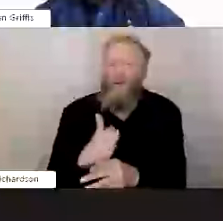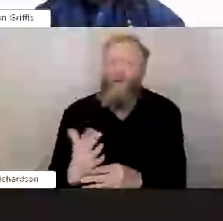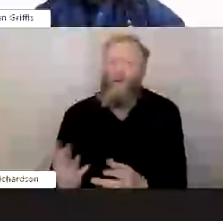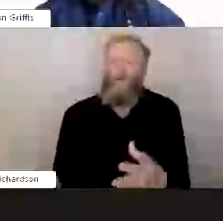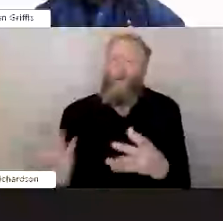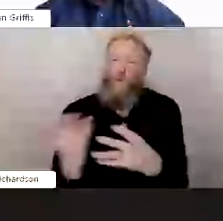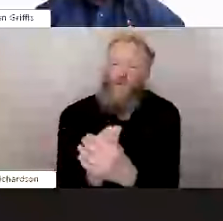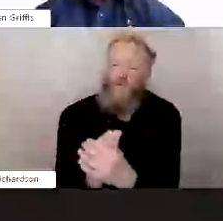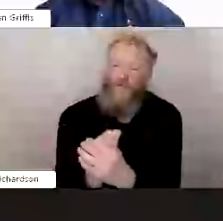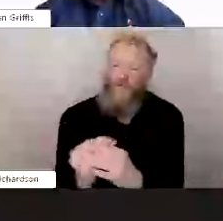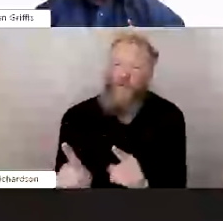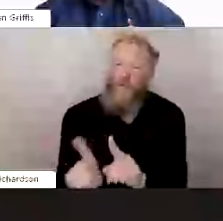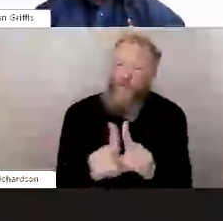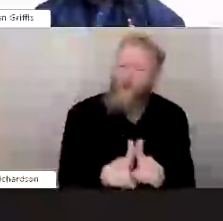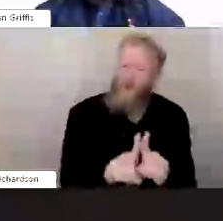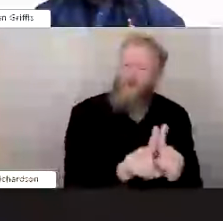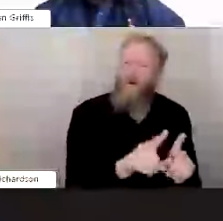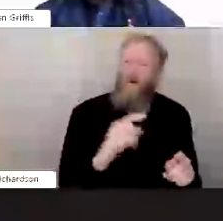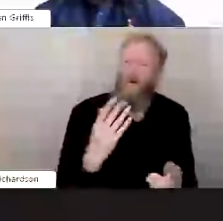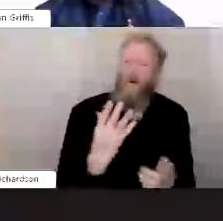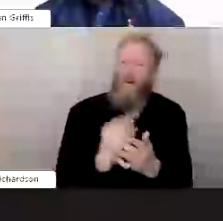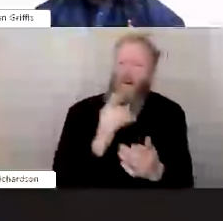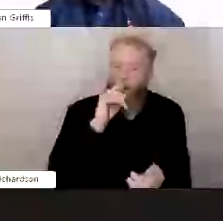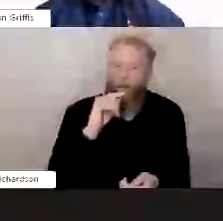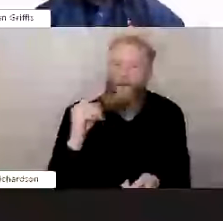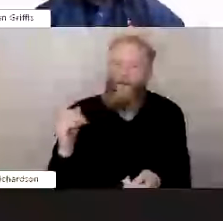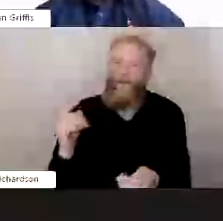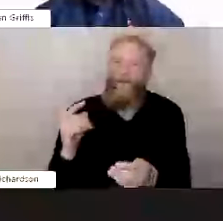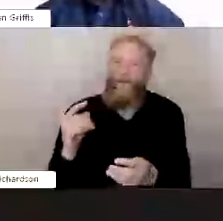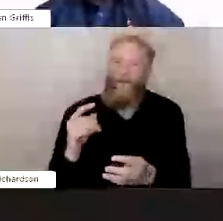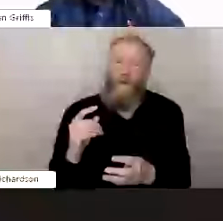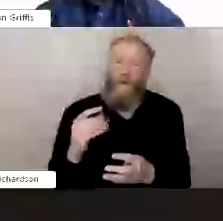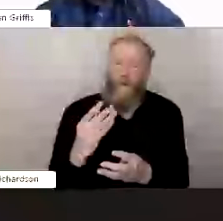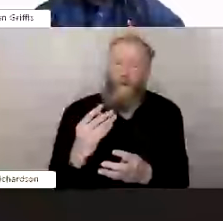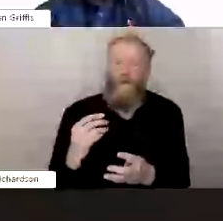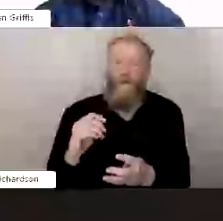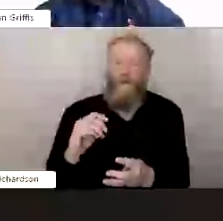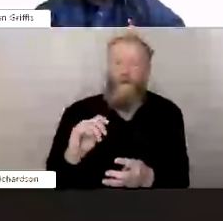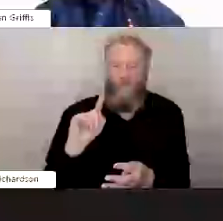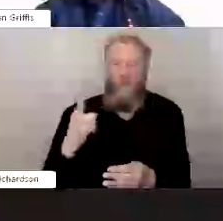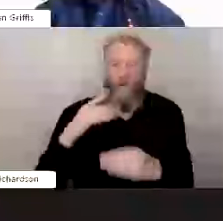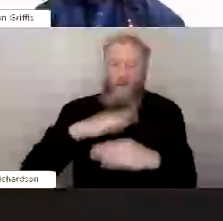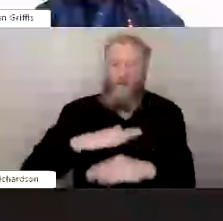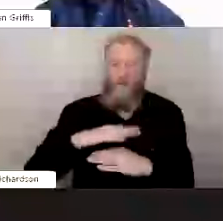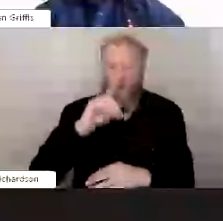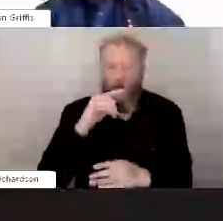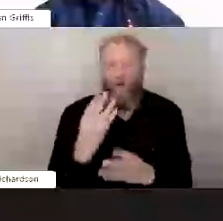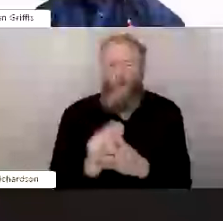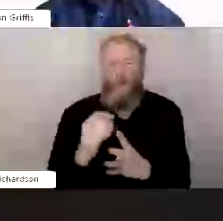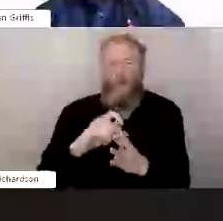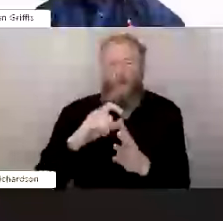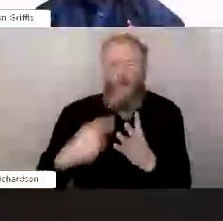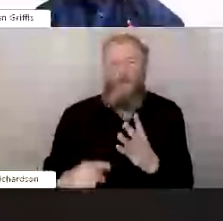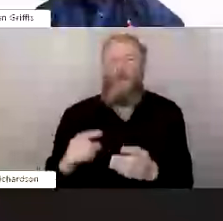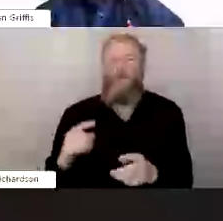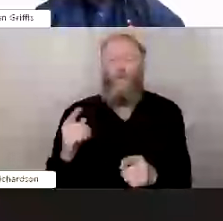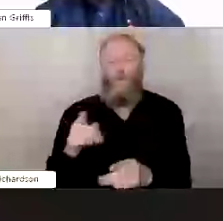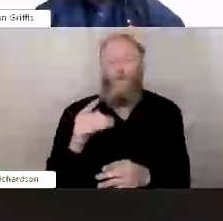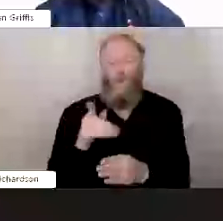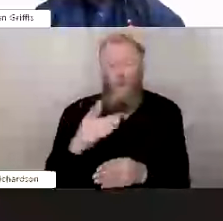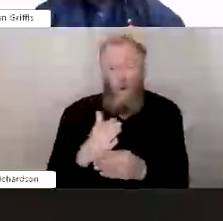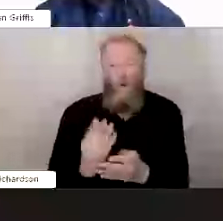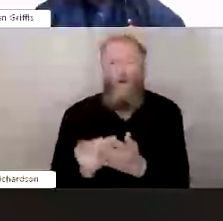people, First Nations people with disability as an ally and a genuine ally, and taking the lead from people with lived